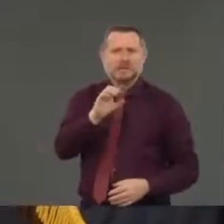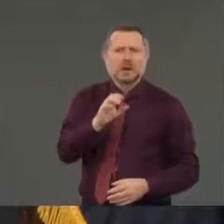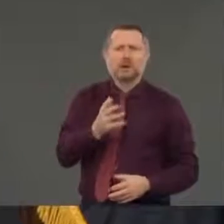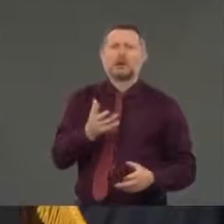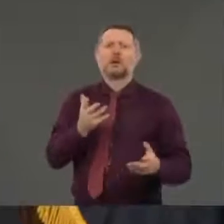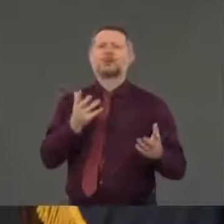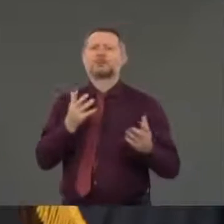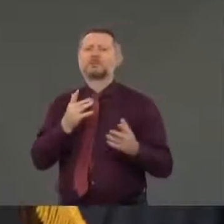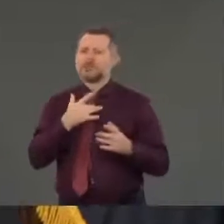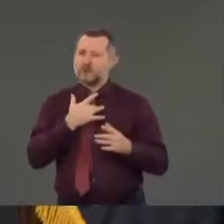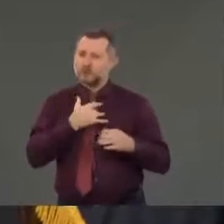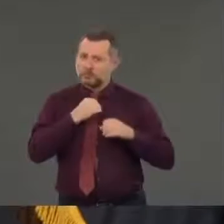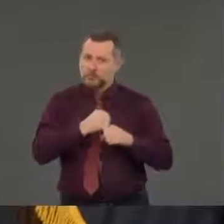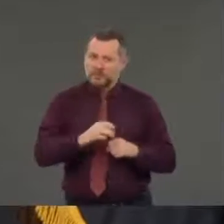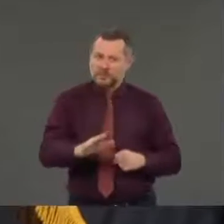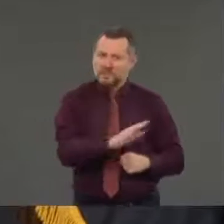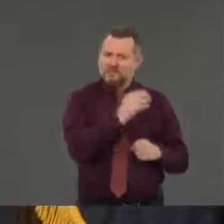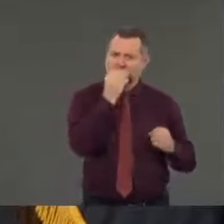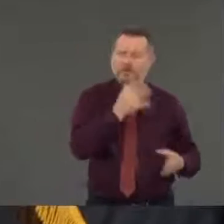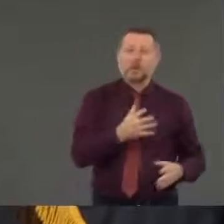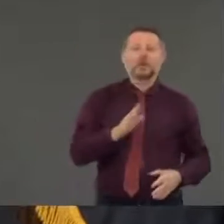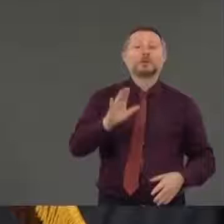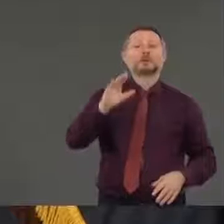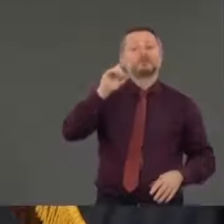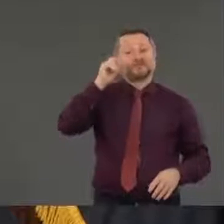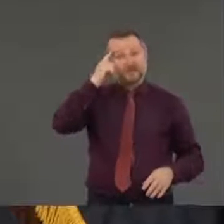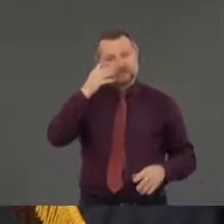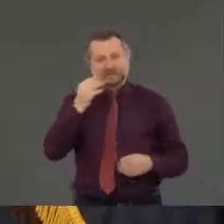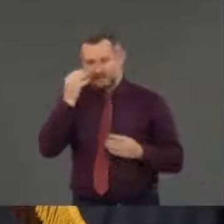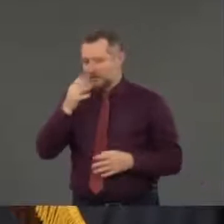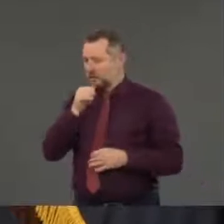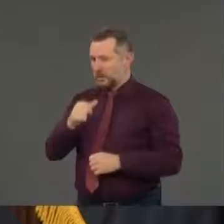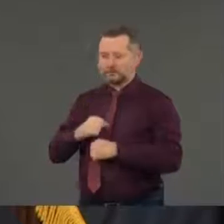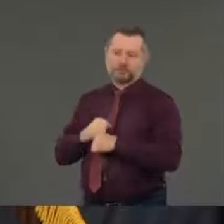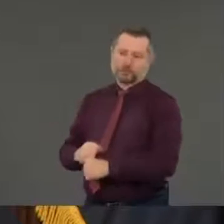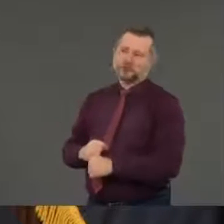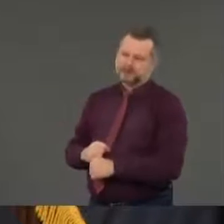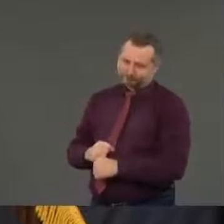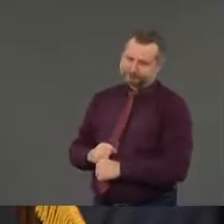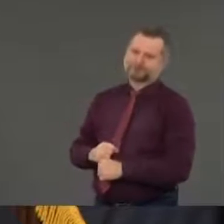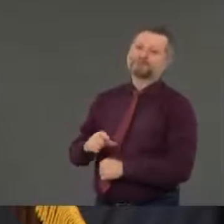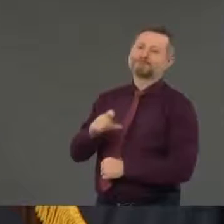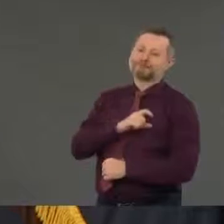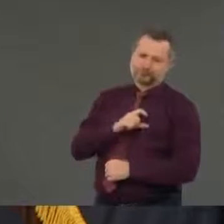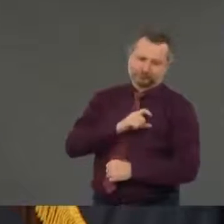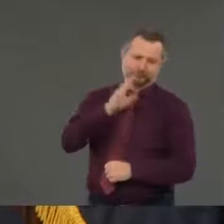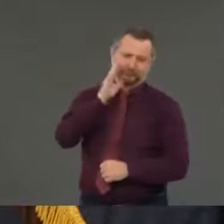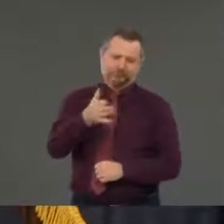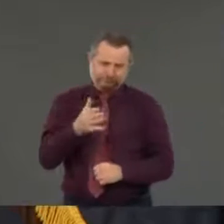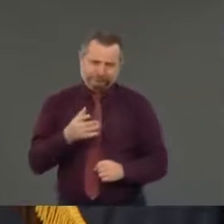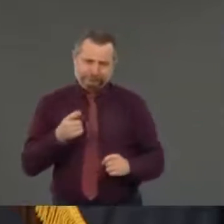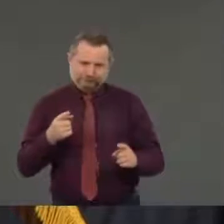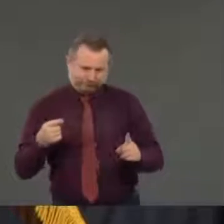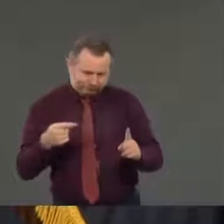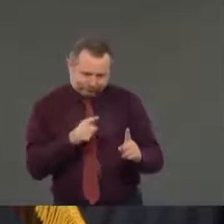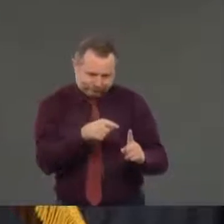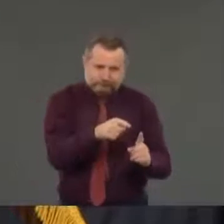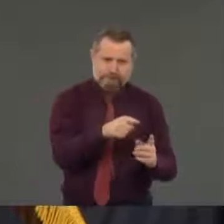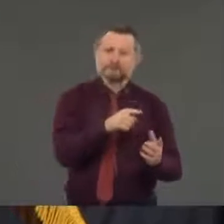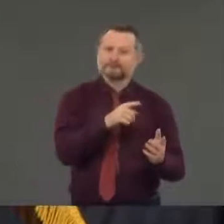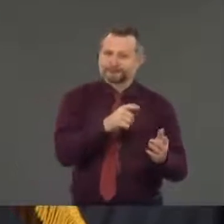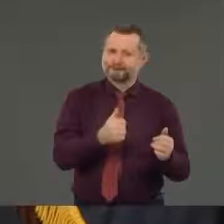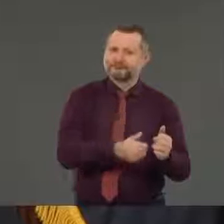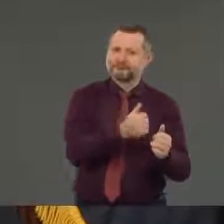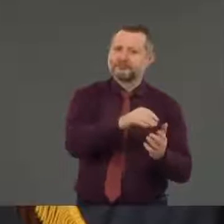There is certain information that is not protected, and they're told that when they fill it out. So basic